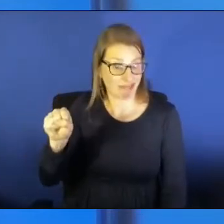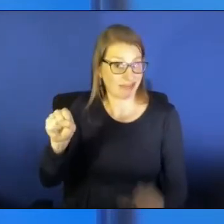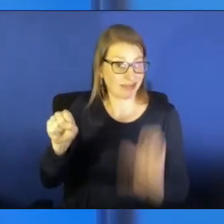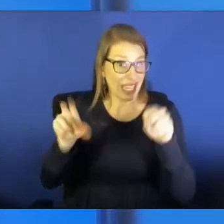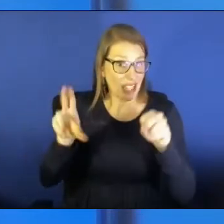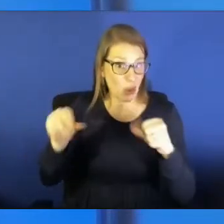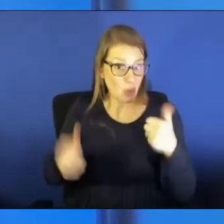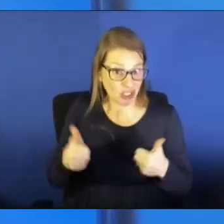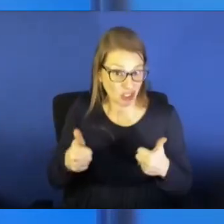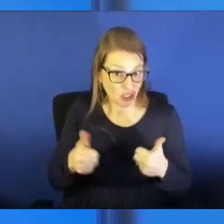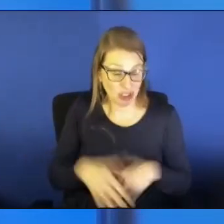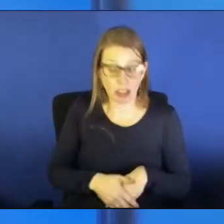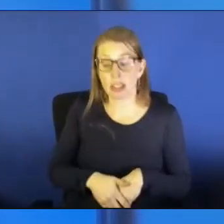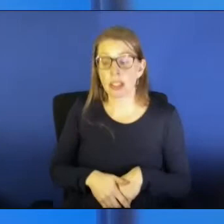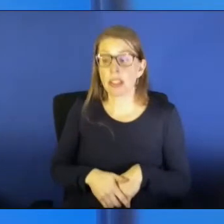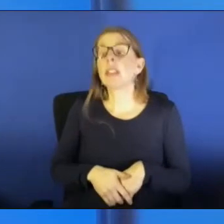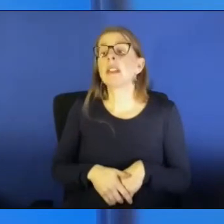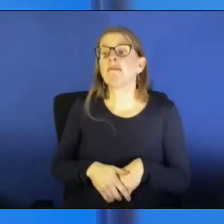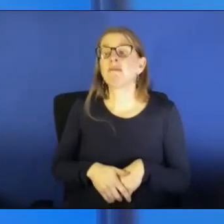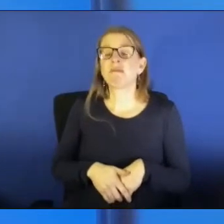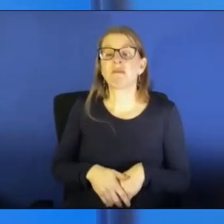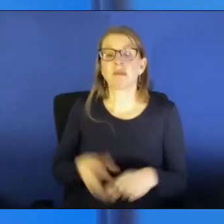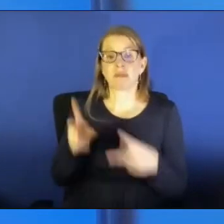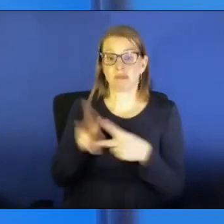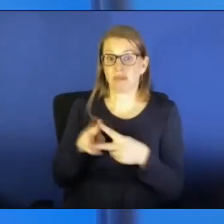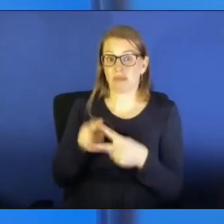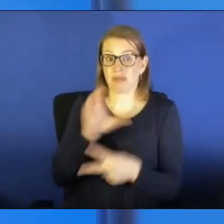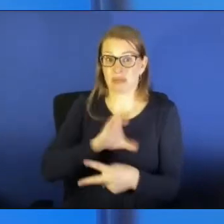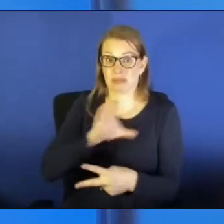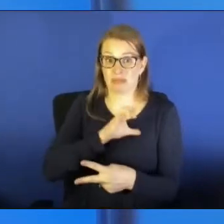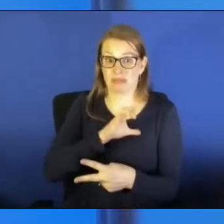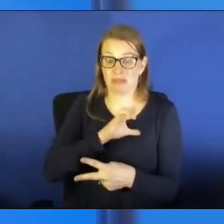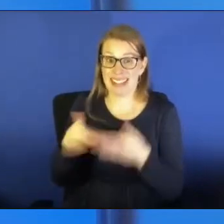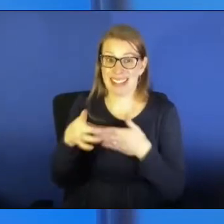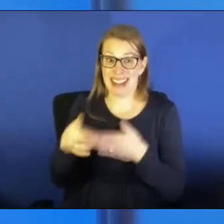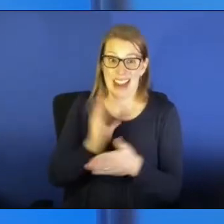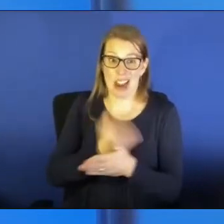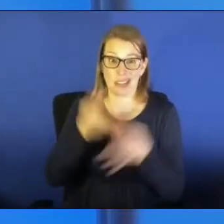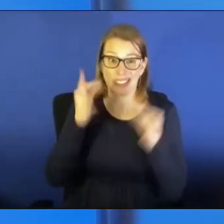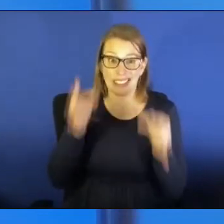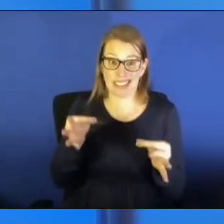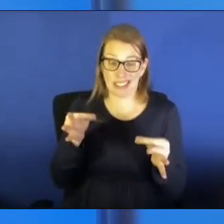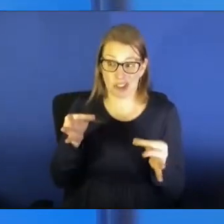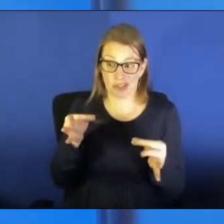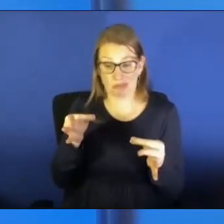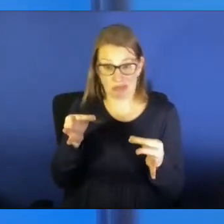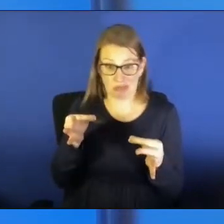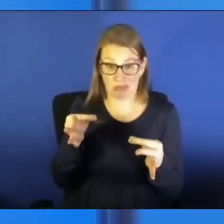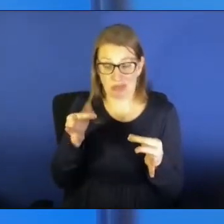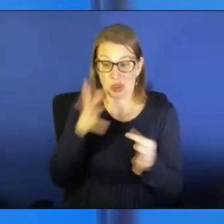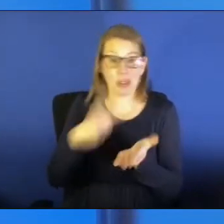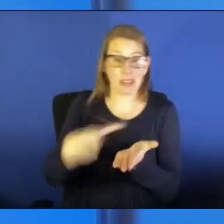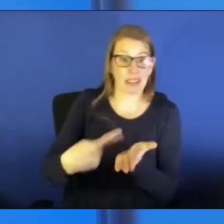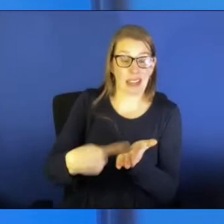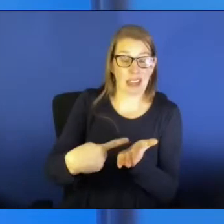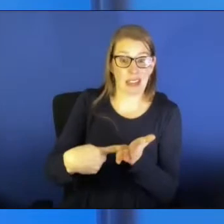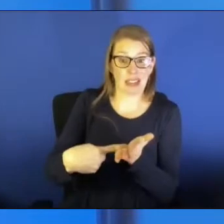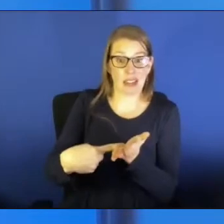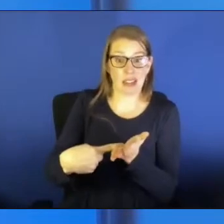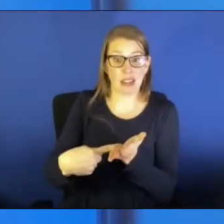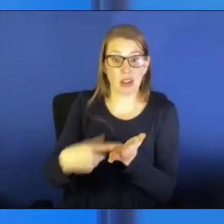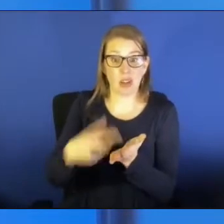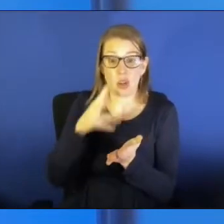tumor characteristics actually that guide our decisions on margins, we'll discuss whether or not to do a sentinel lymph node